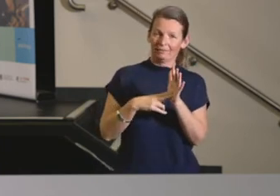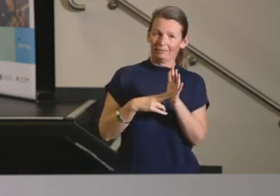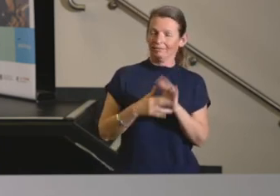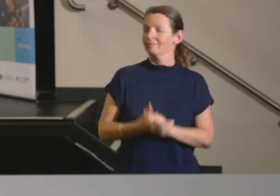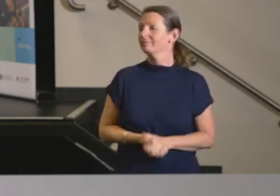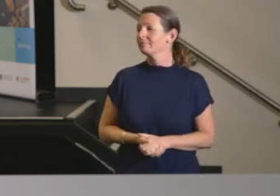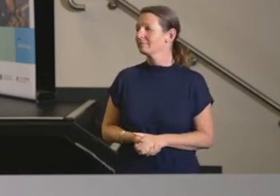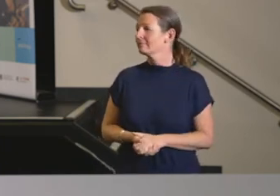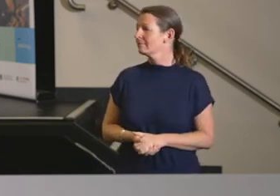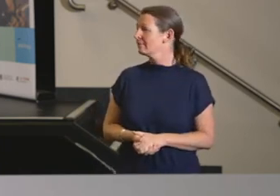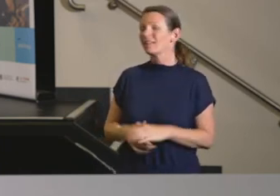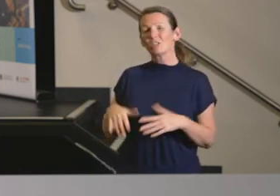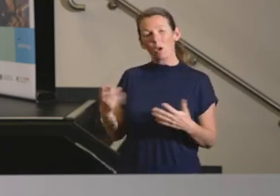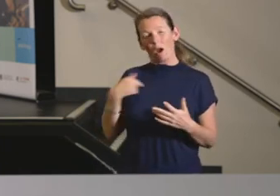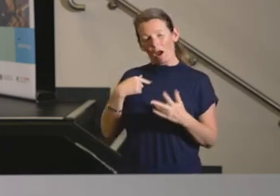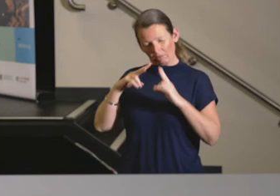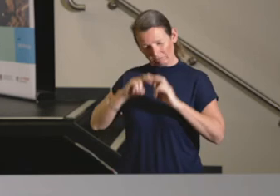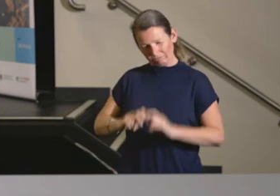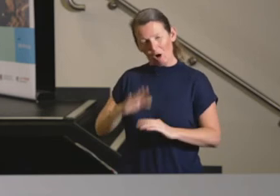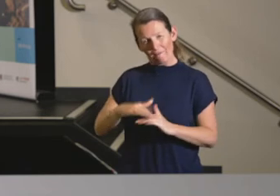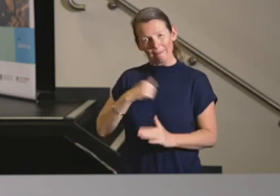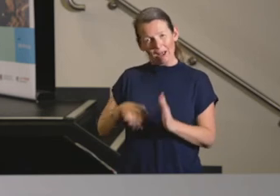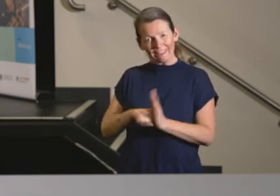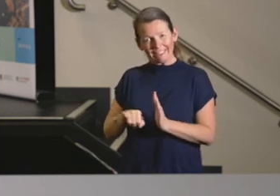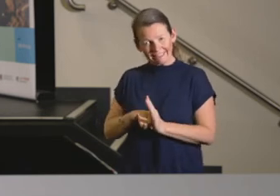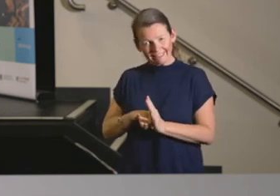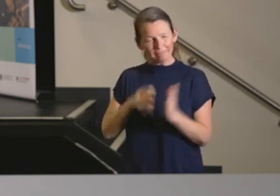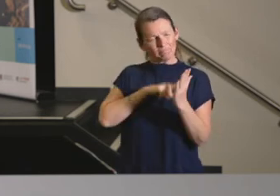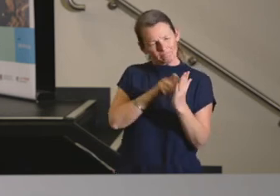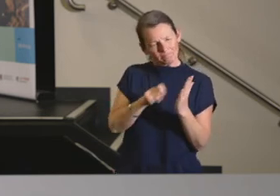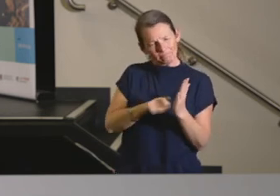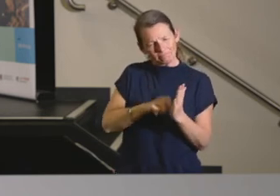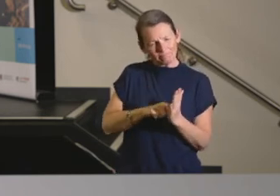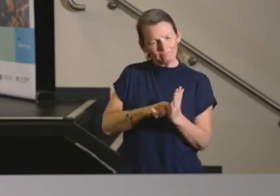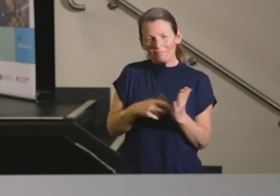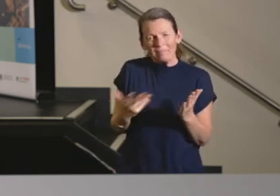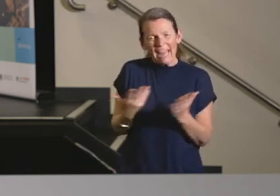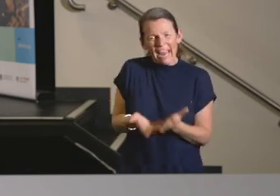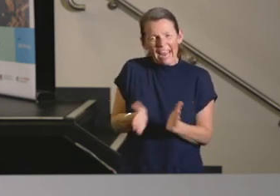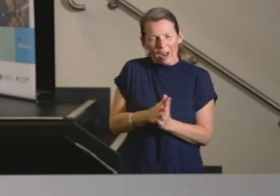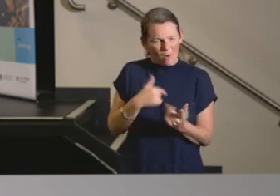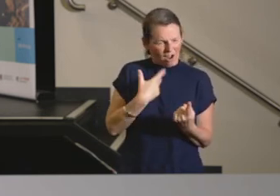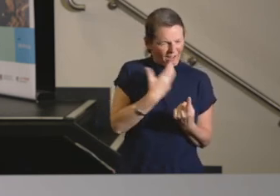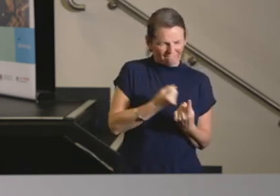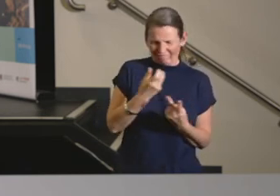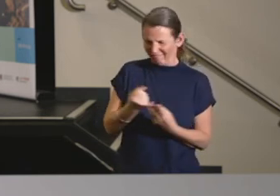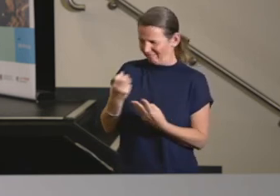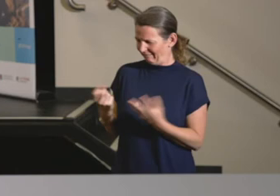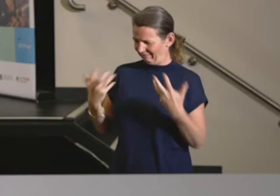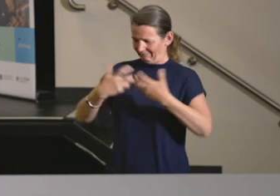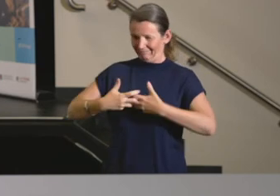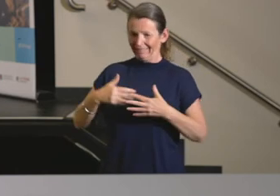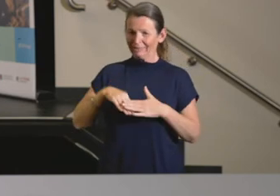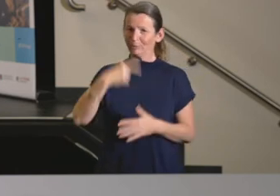on my identity and how did I hold all those different pieces